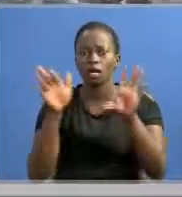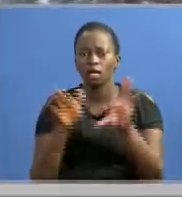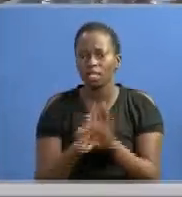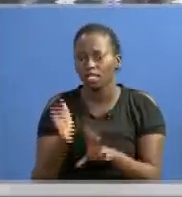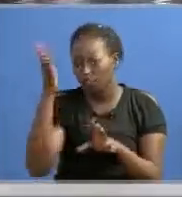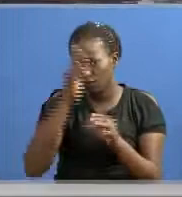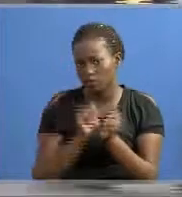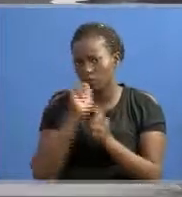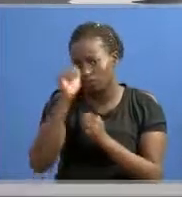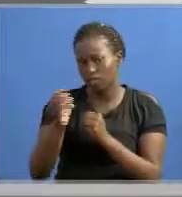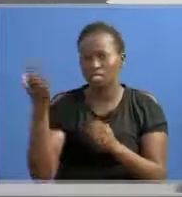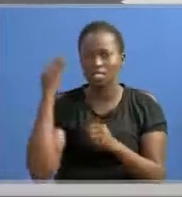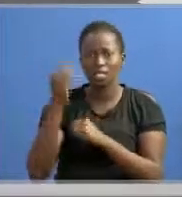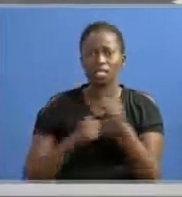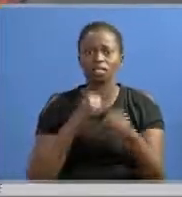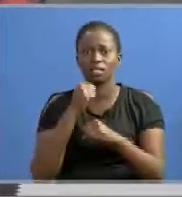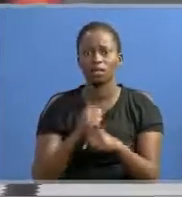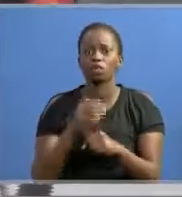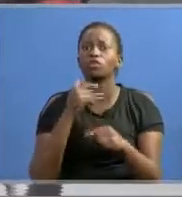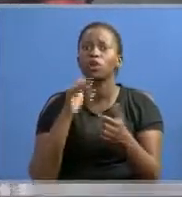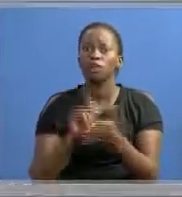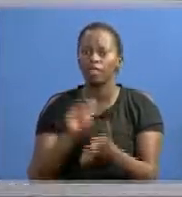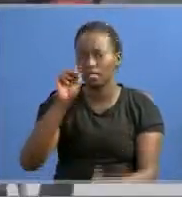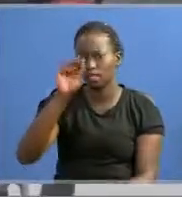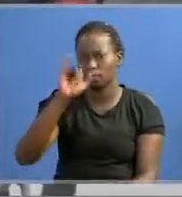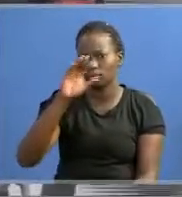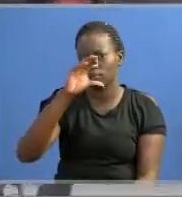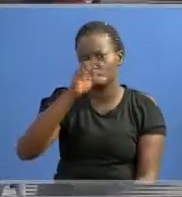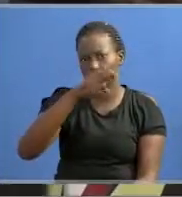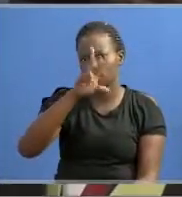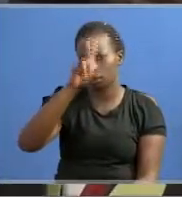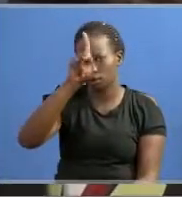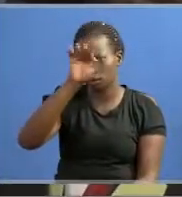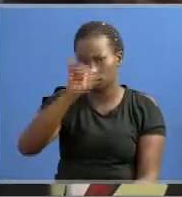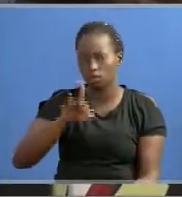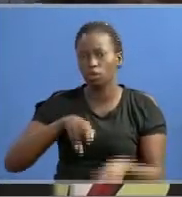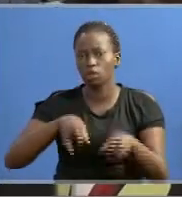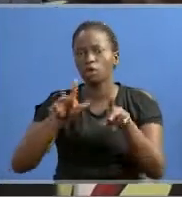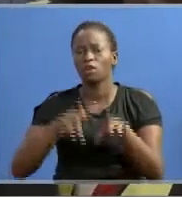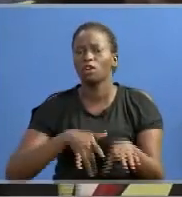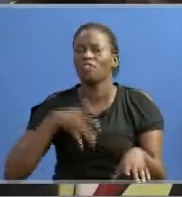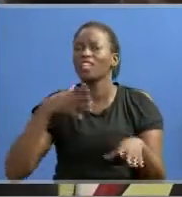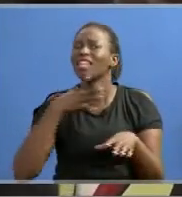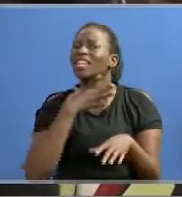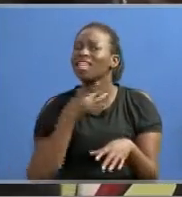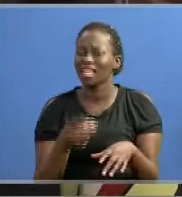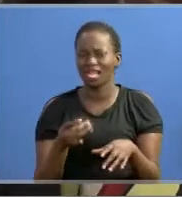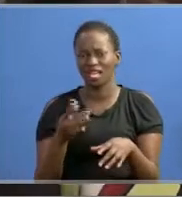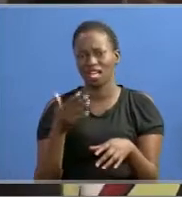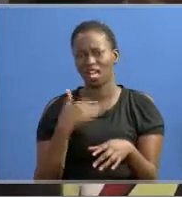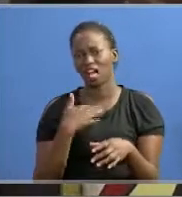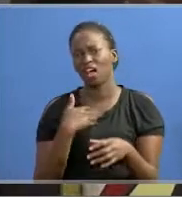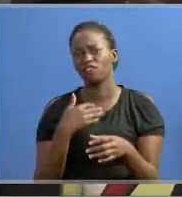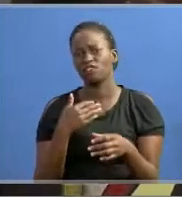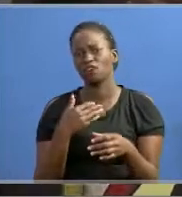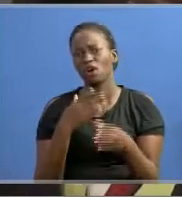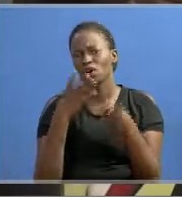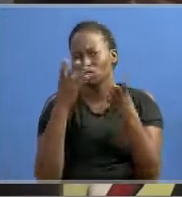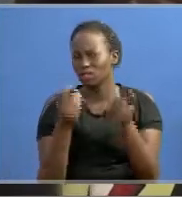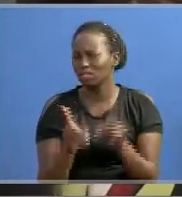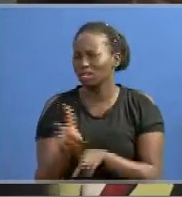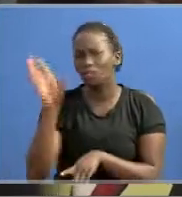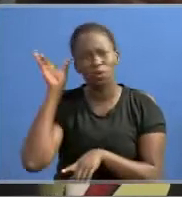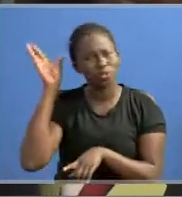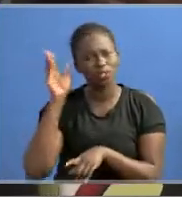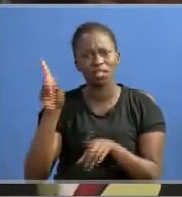ago as one of the many famous Michuki rules. We feel like there should be a consultation, and we need